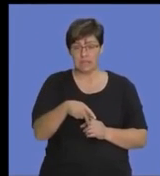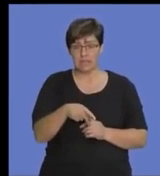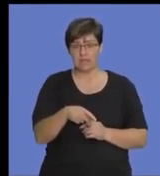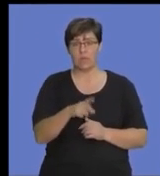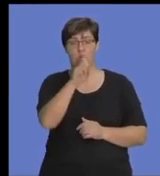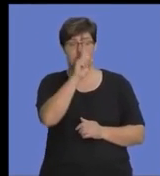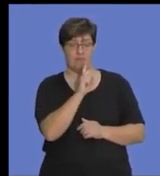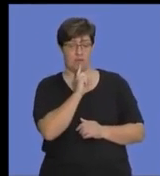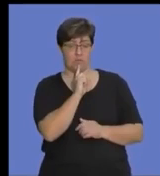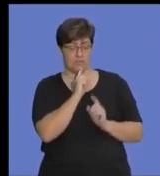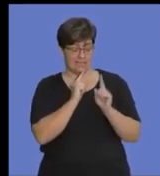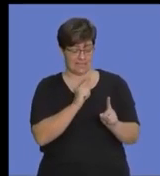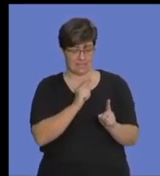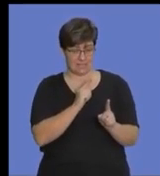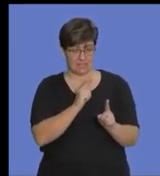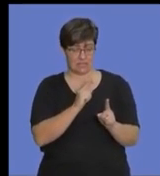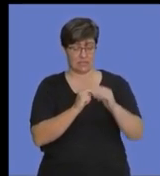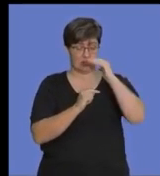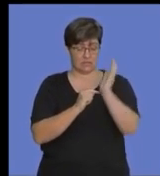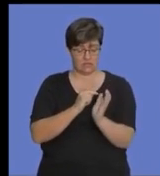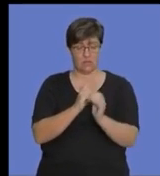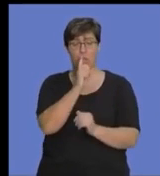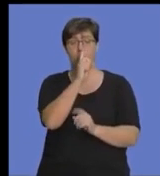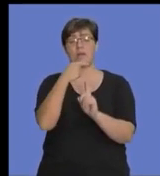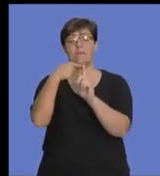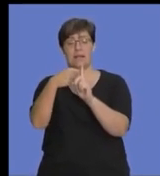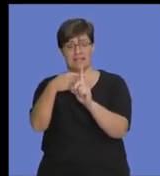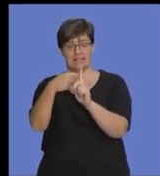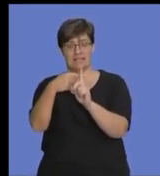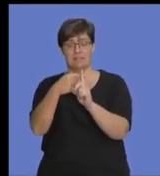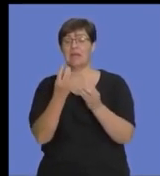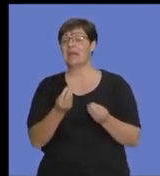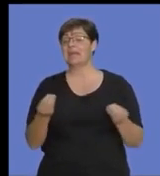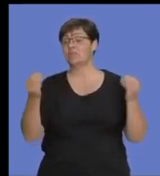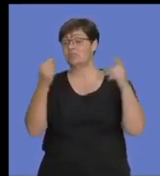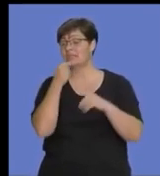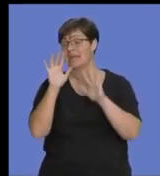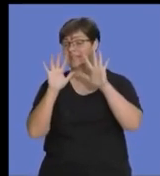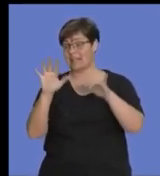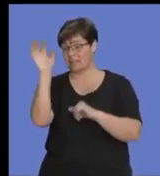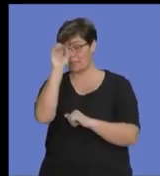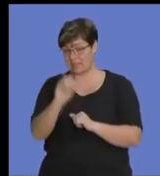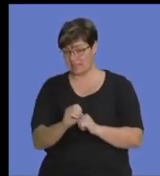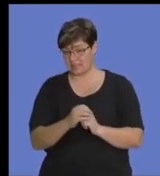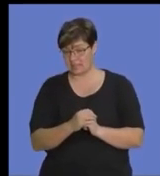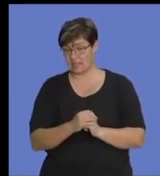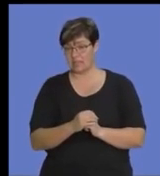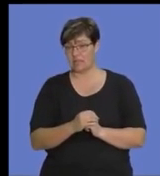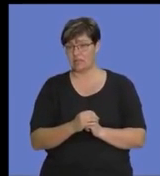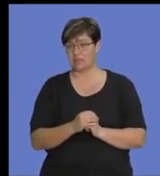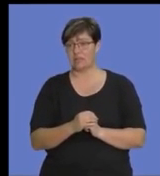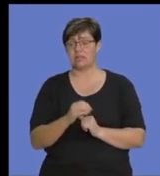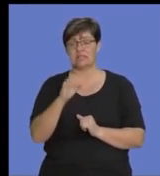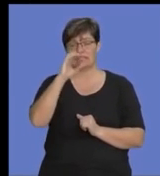be 1,000 rand into 1 plus, then my interest, they said, is 10%. So that's